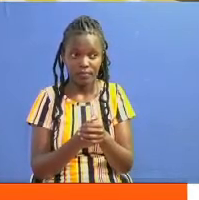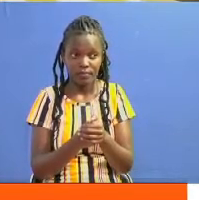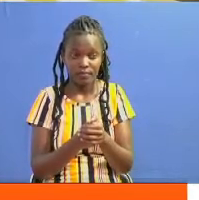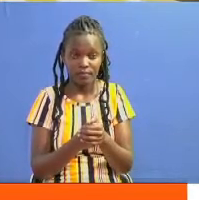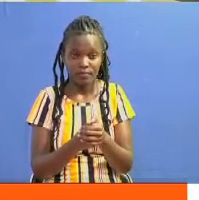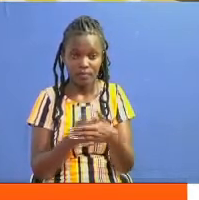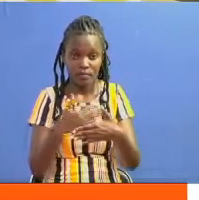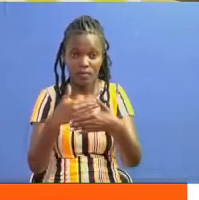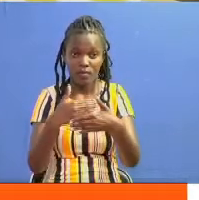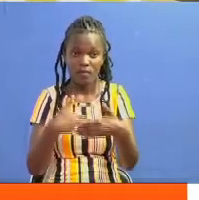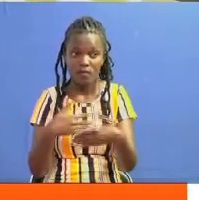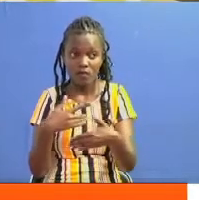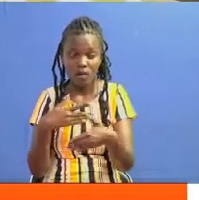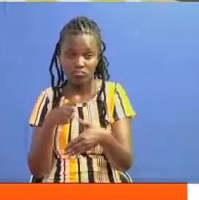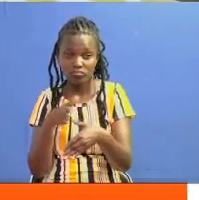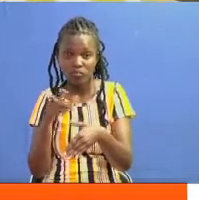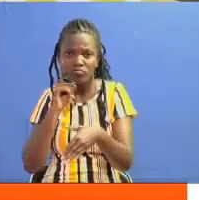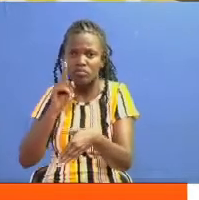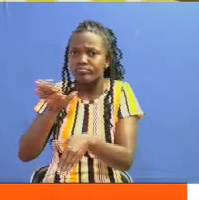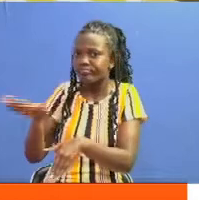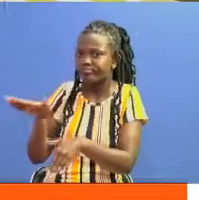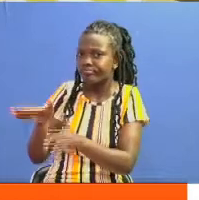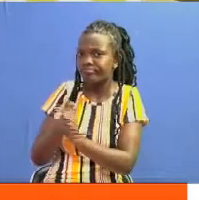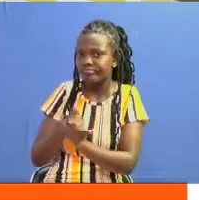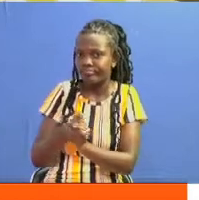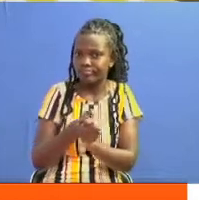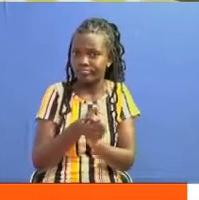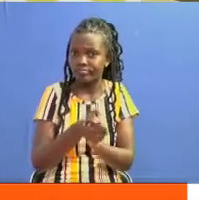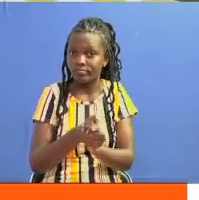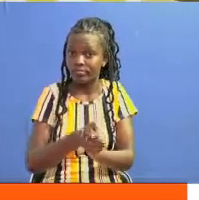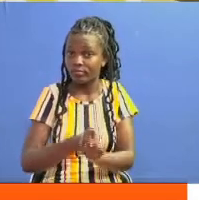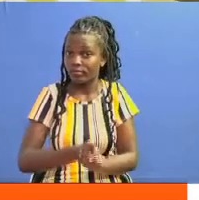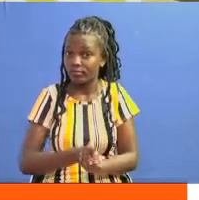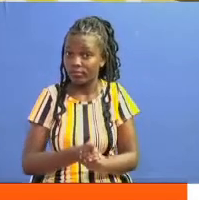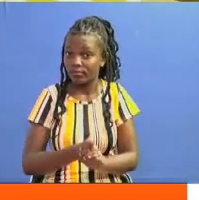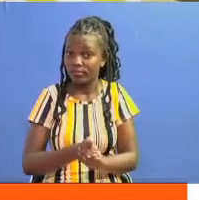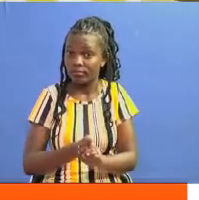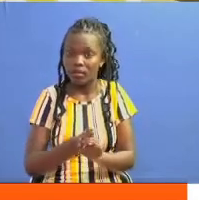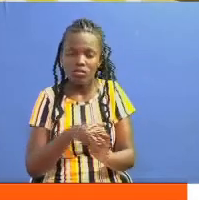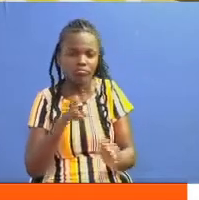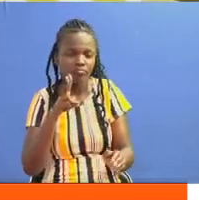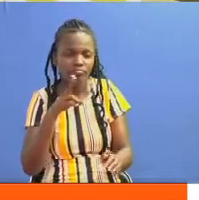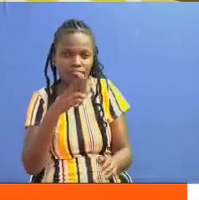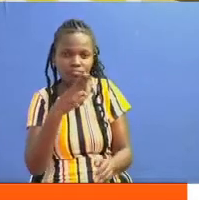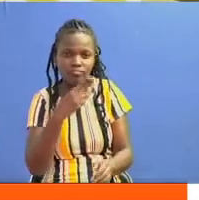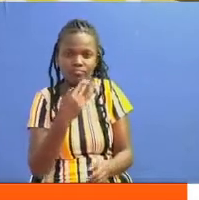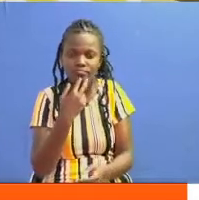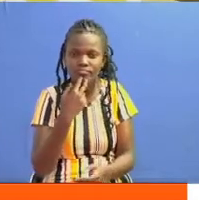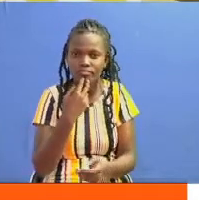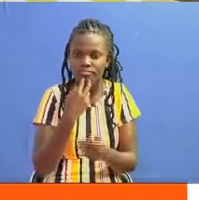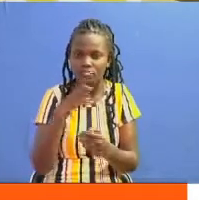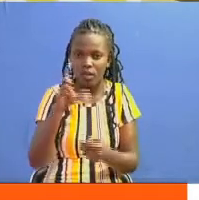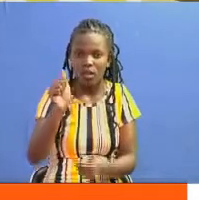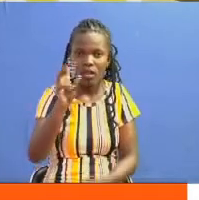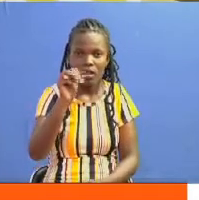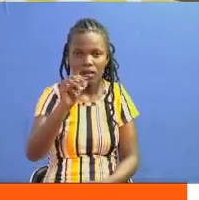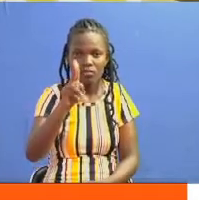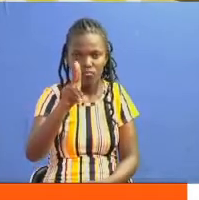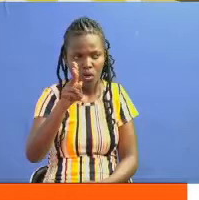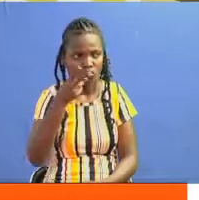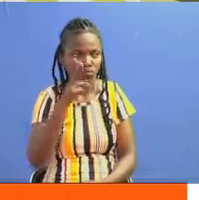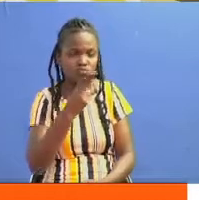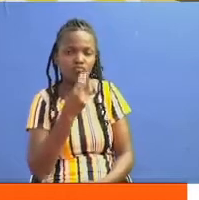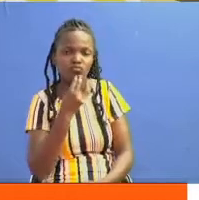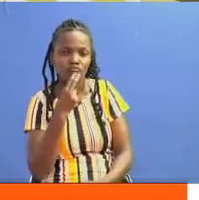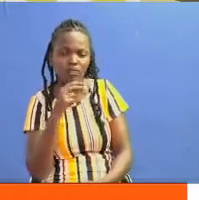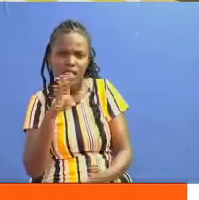before sunset tomorrow morning. Then we expected to be in Lamu on Tuesday. Offloading in Lamu will start on Tuesday. Then